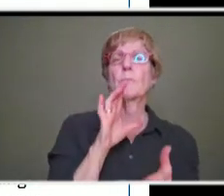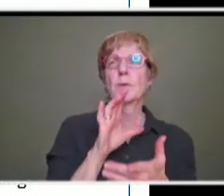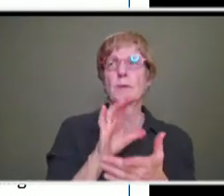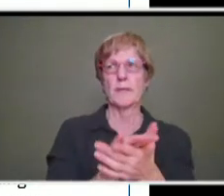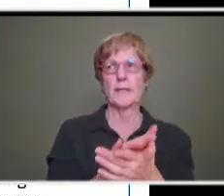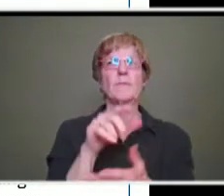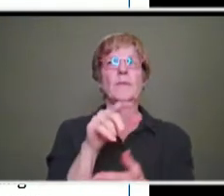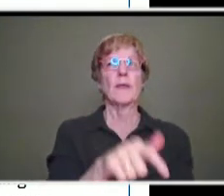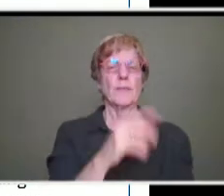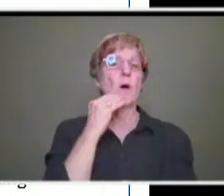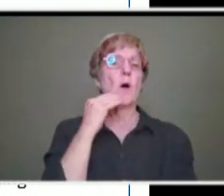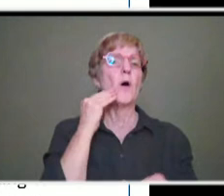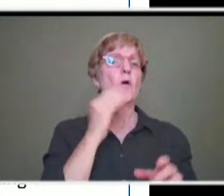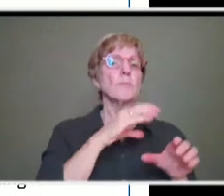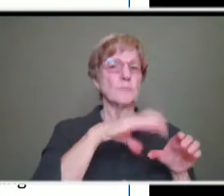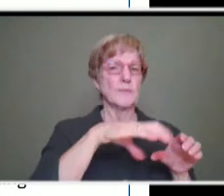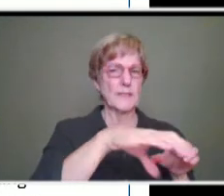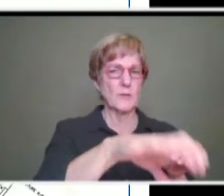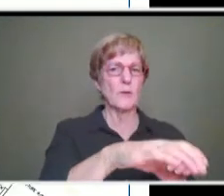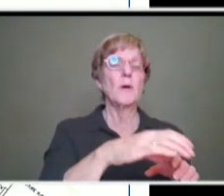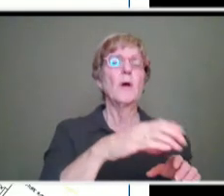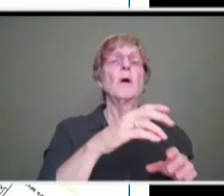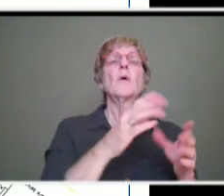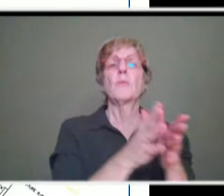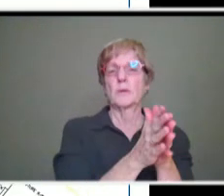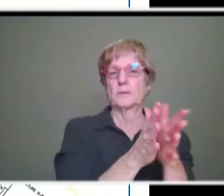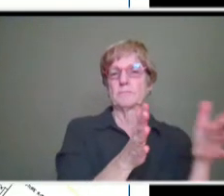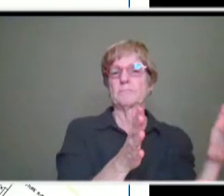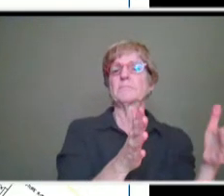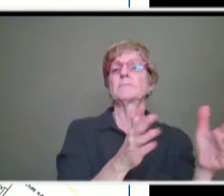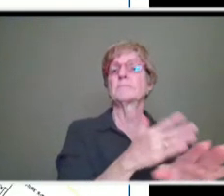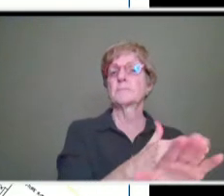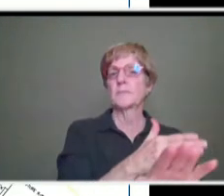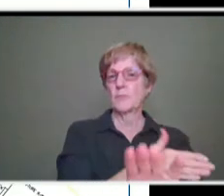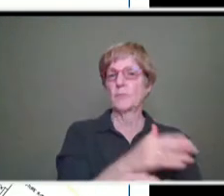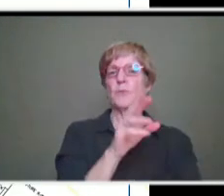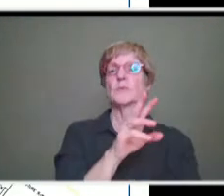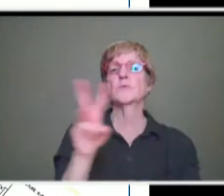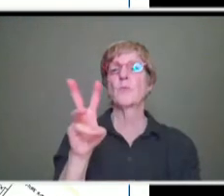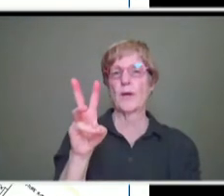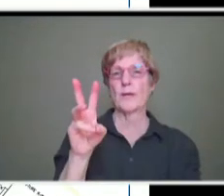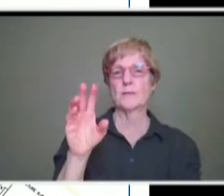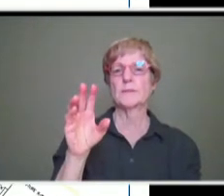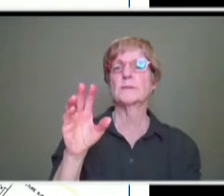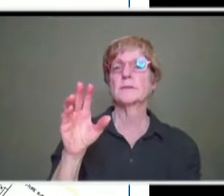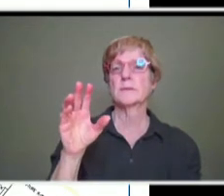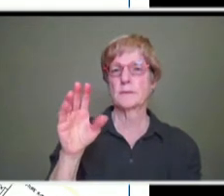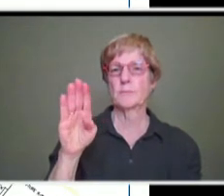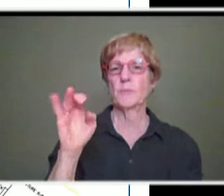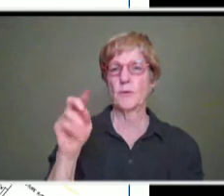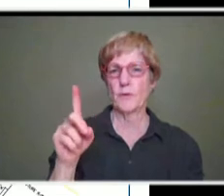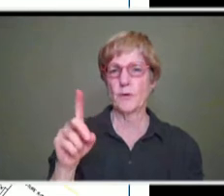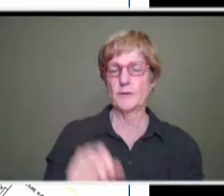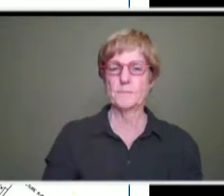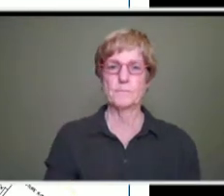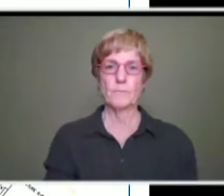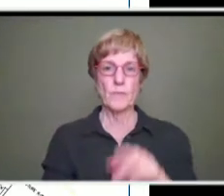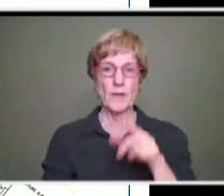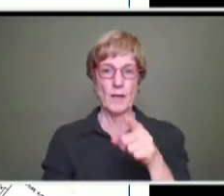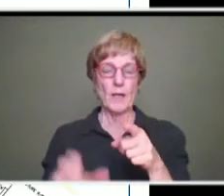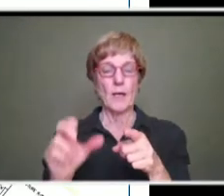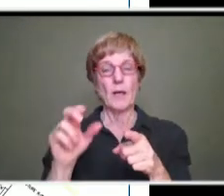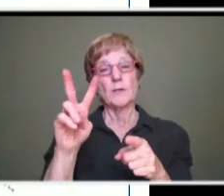will support the growth along West the West Boulevard corridor site plan as Dave mentioned requests up to